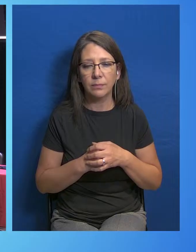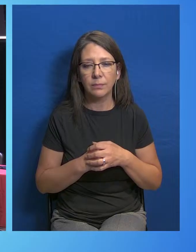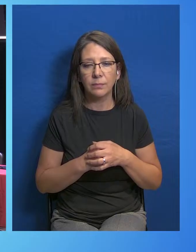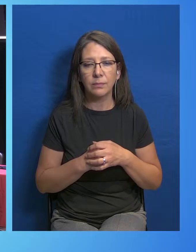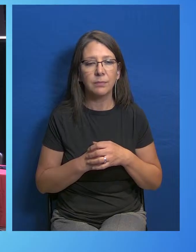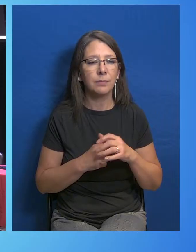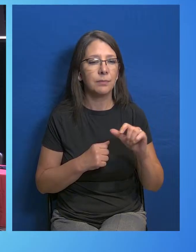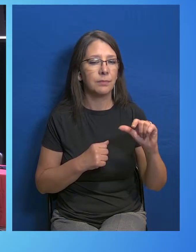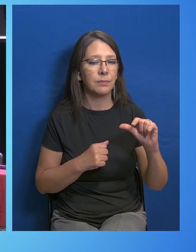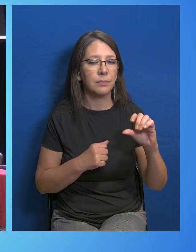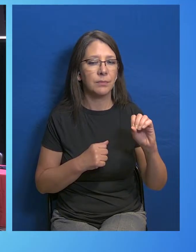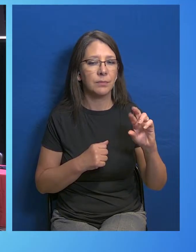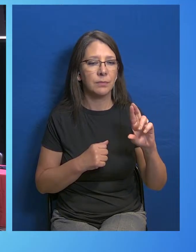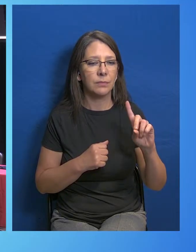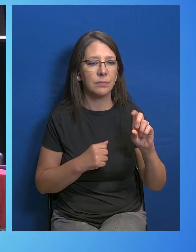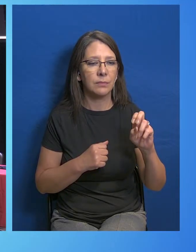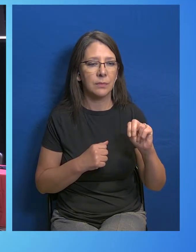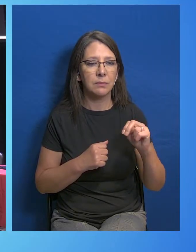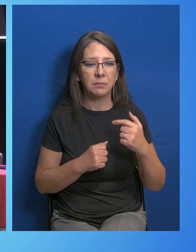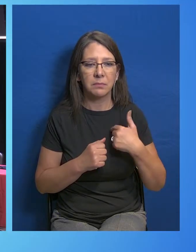This is Gordon, so moved.